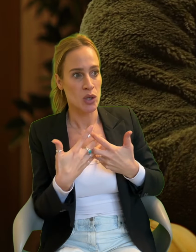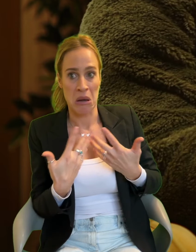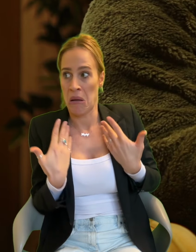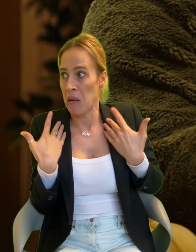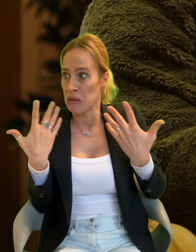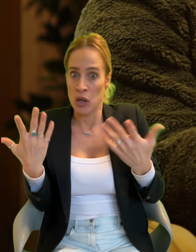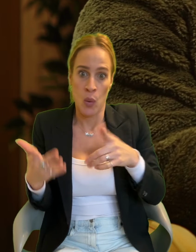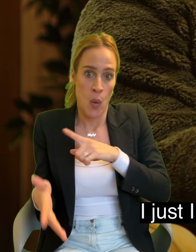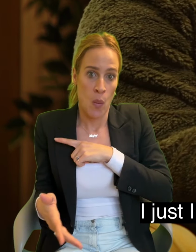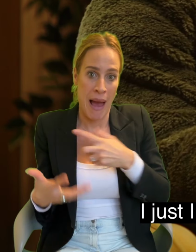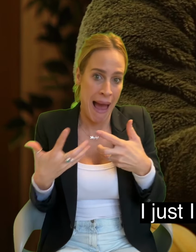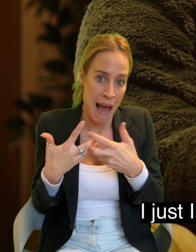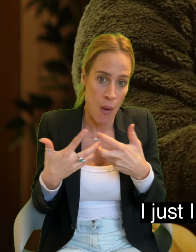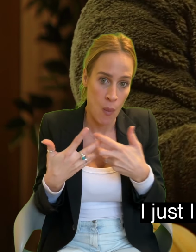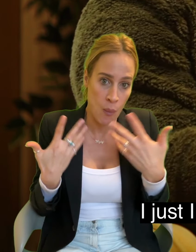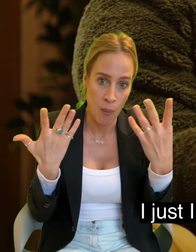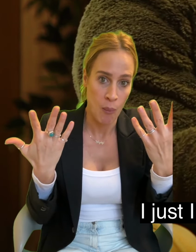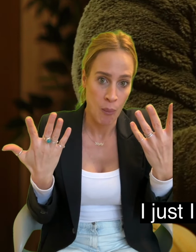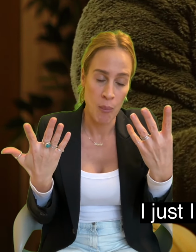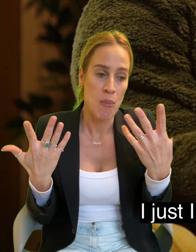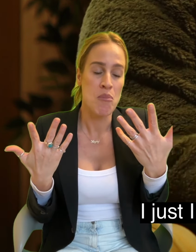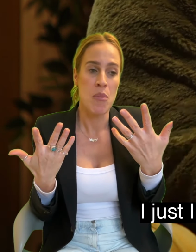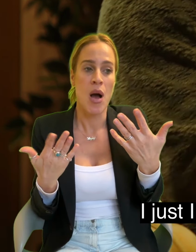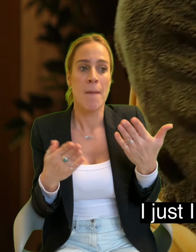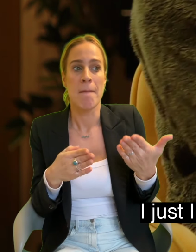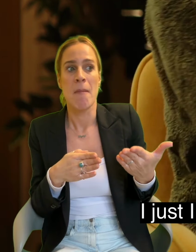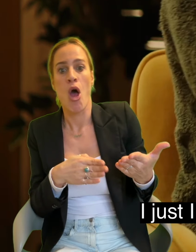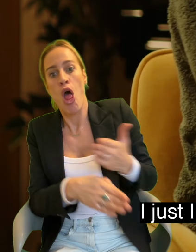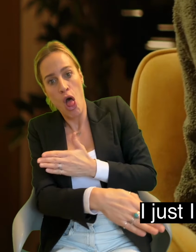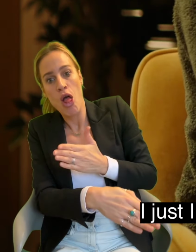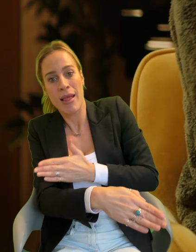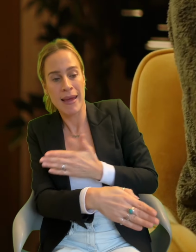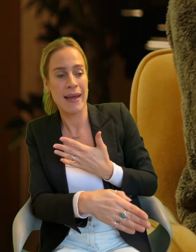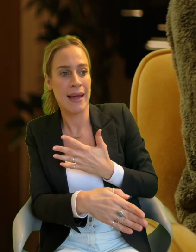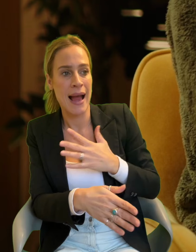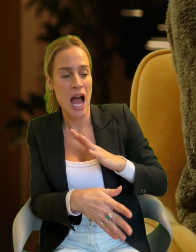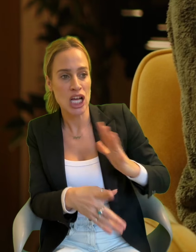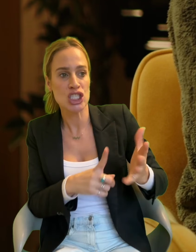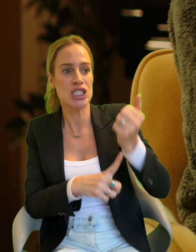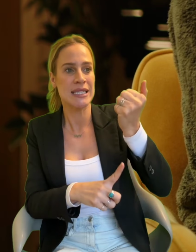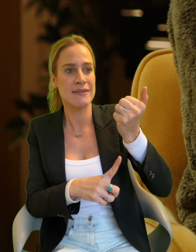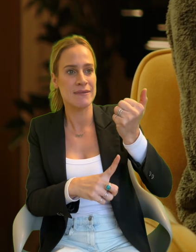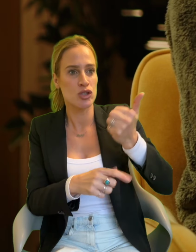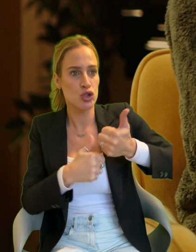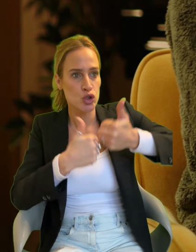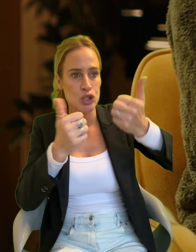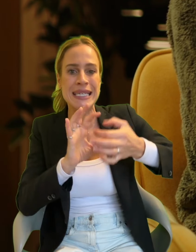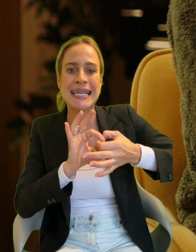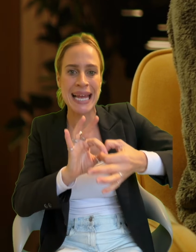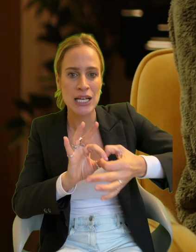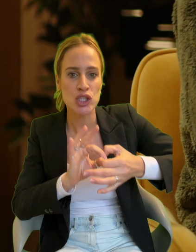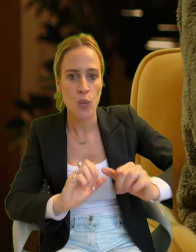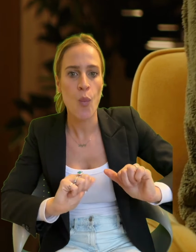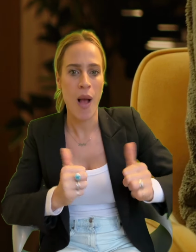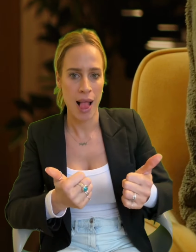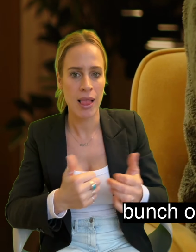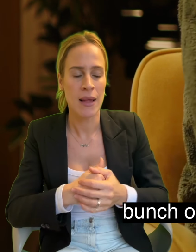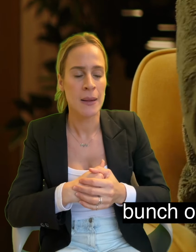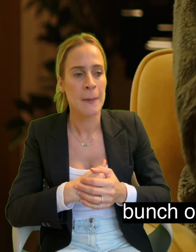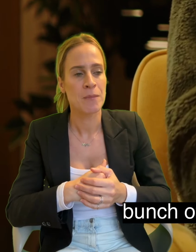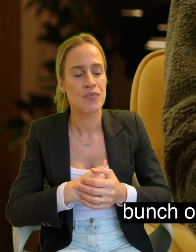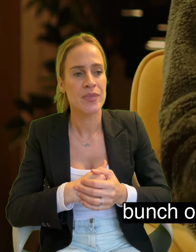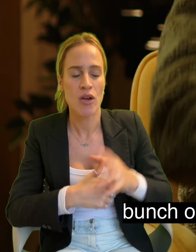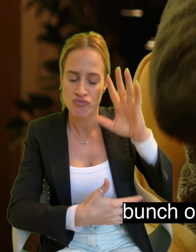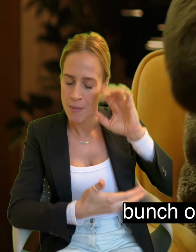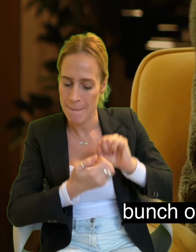Accidentally, I don't know if it was accidentally. I got it right from an early age. And I remember this young boy. I used to manage a bunch